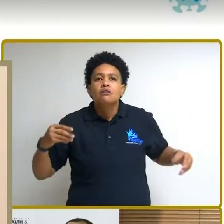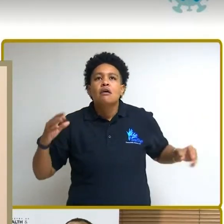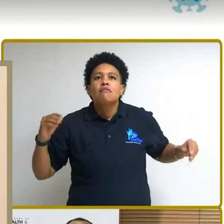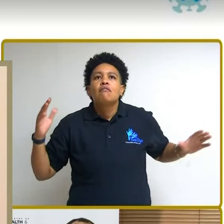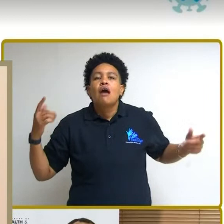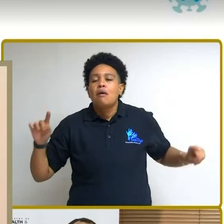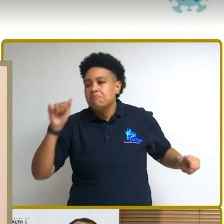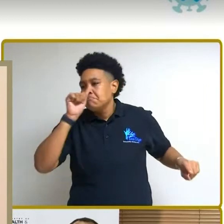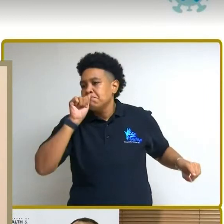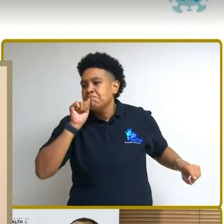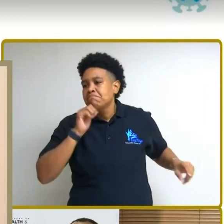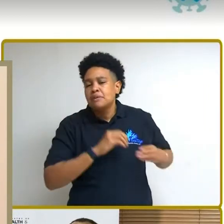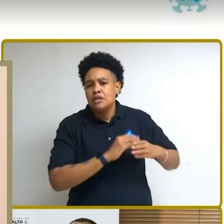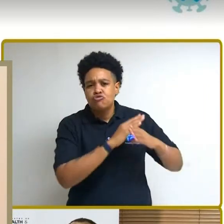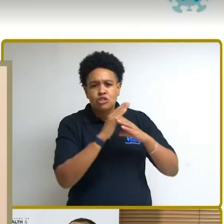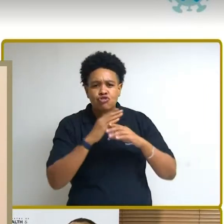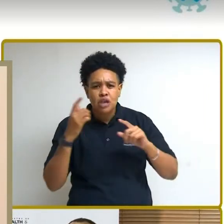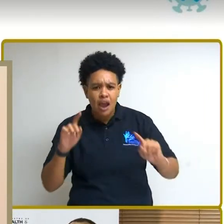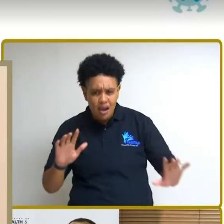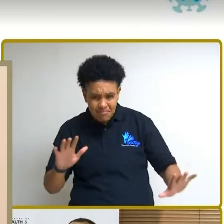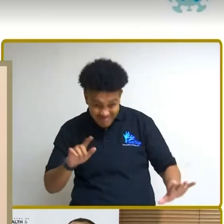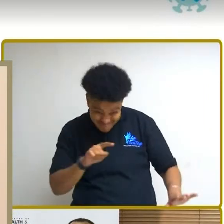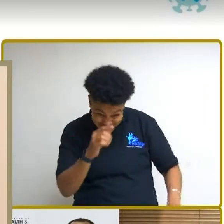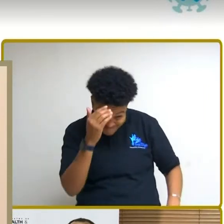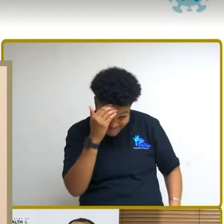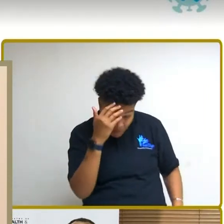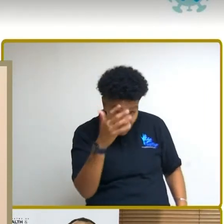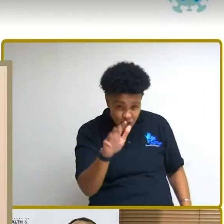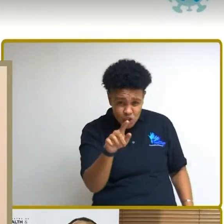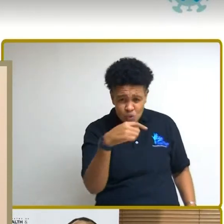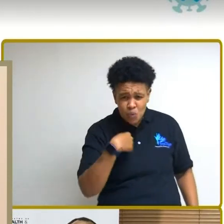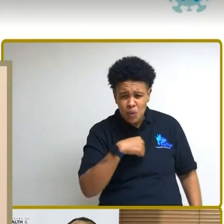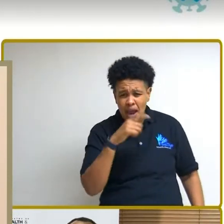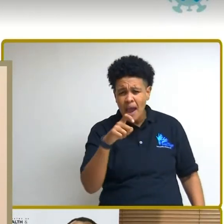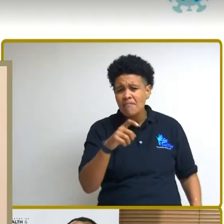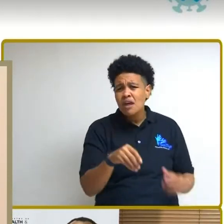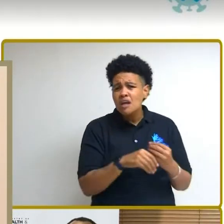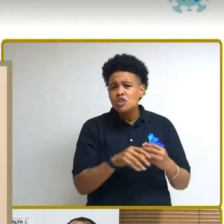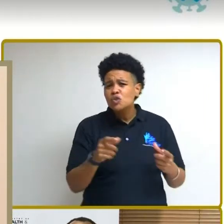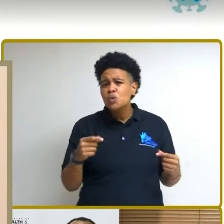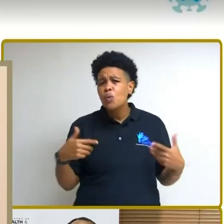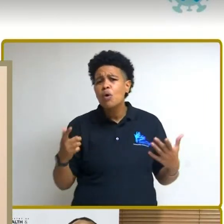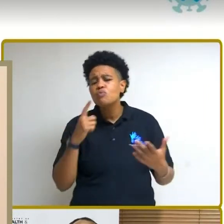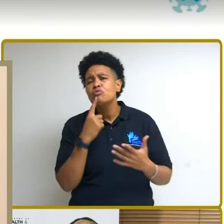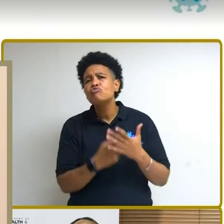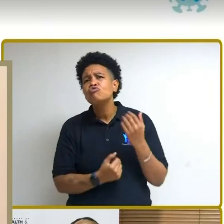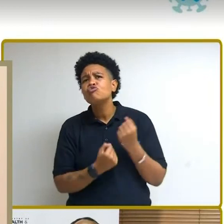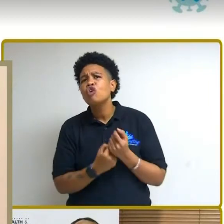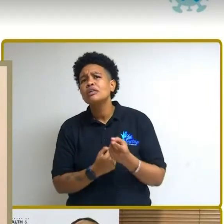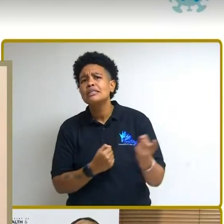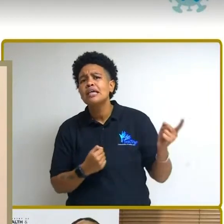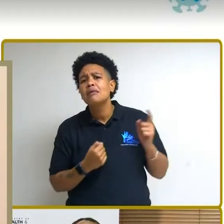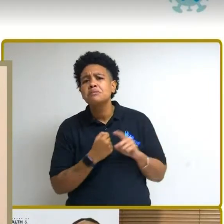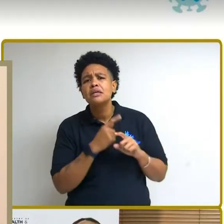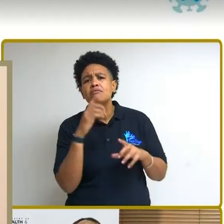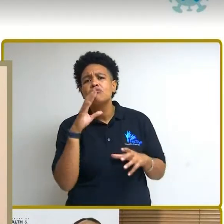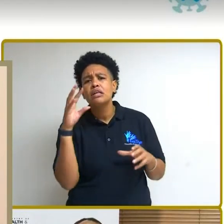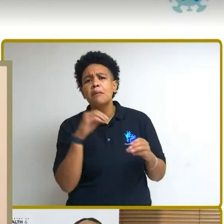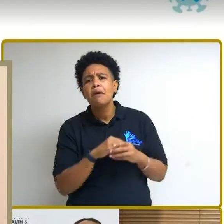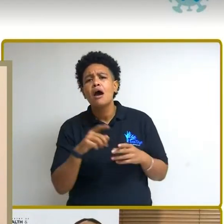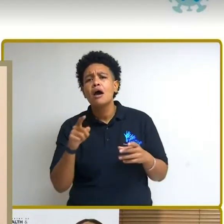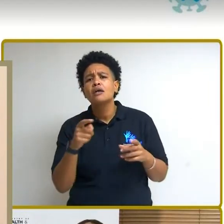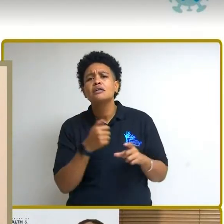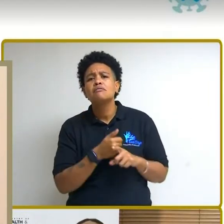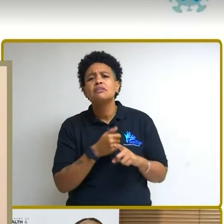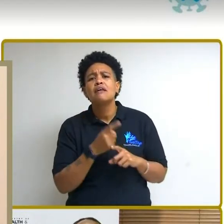the restrictions. And, we have to also trust them to be a part of